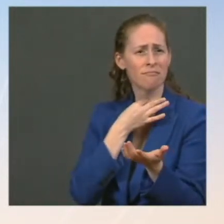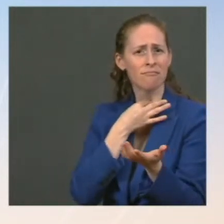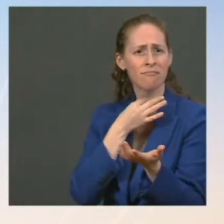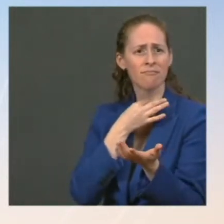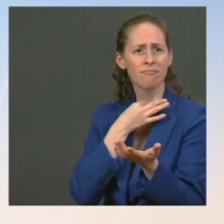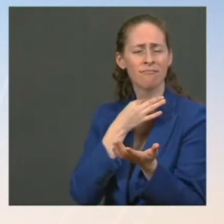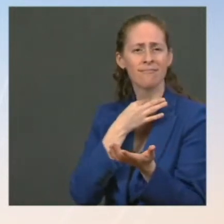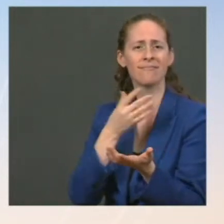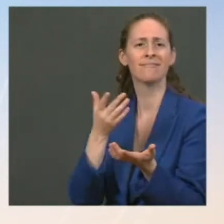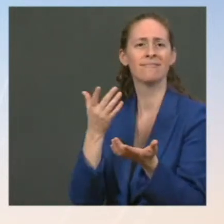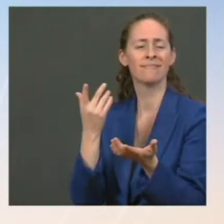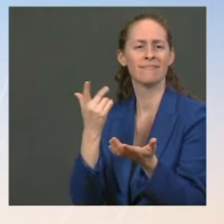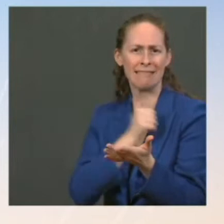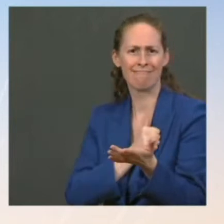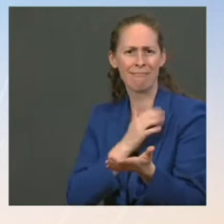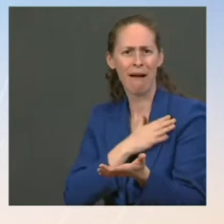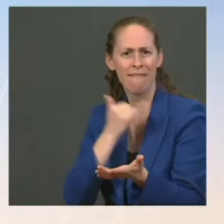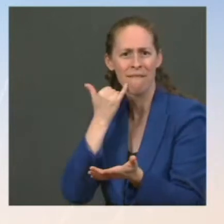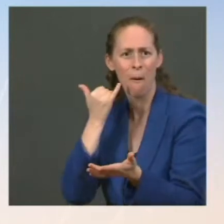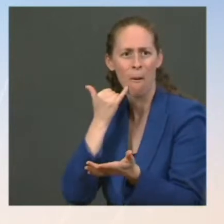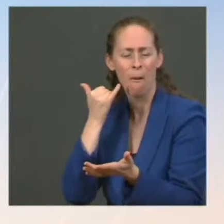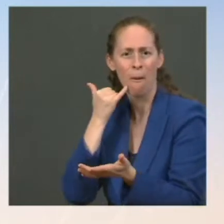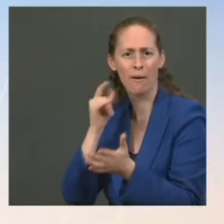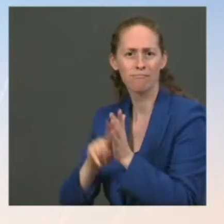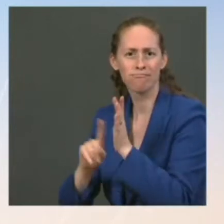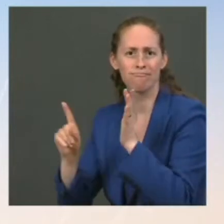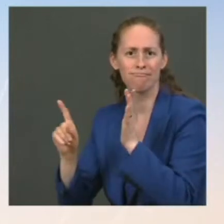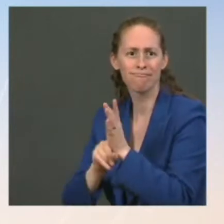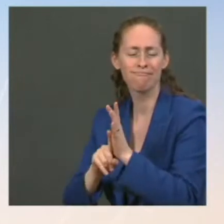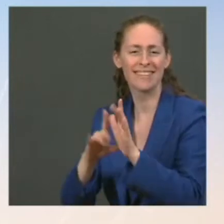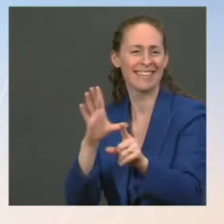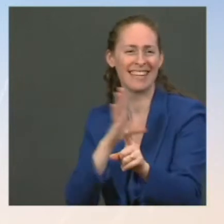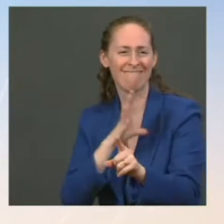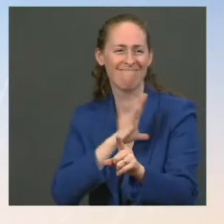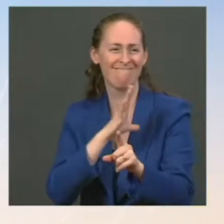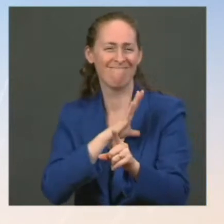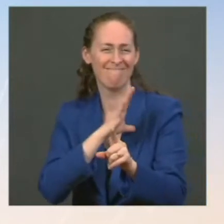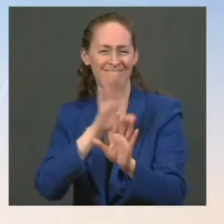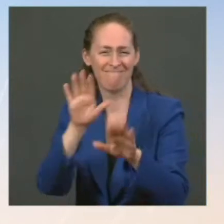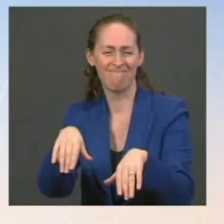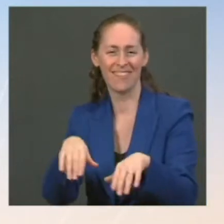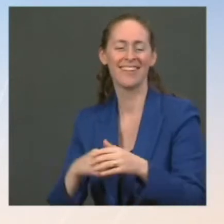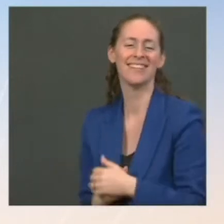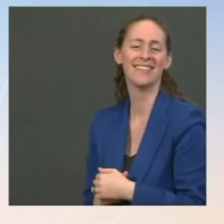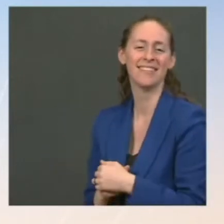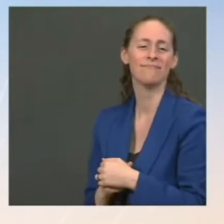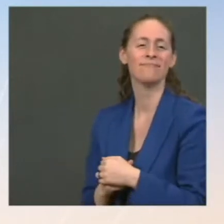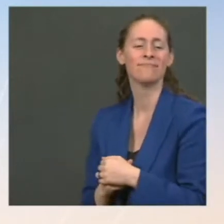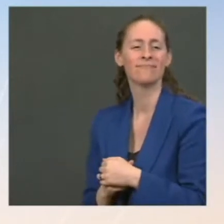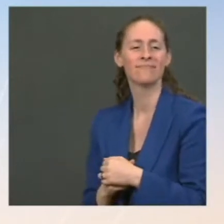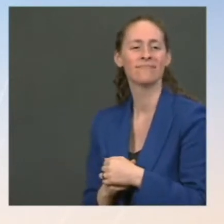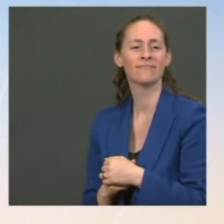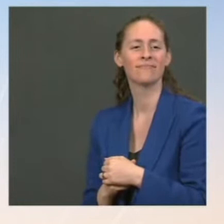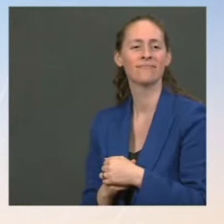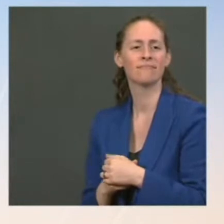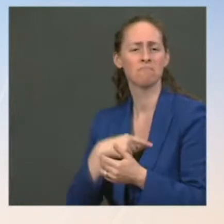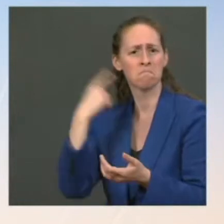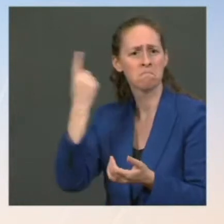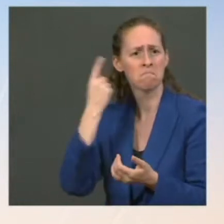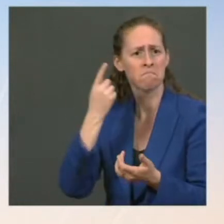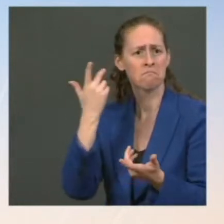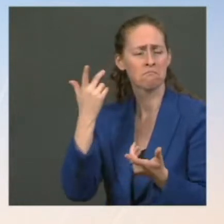can share No about, one even remembered that until you brought it up. There you go. About who he's meeting with, whether those meetings